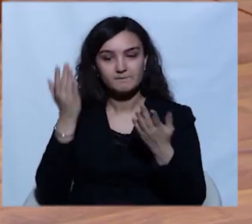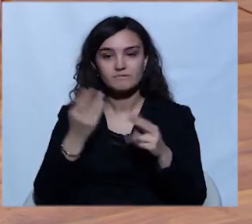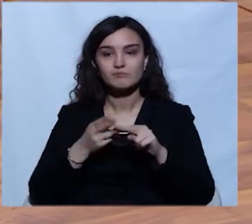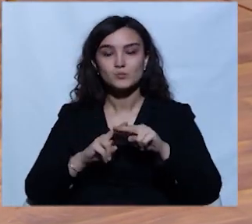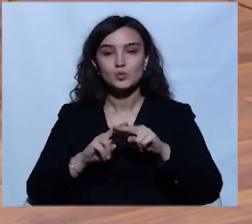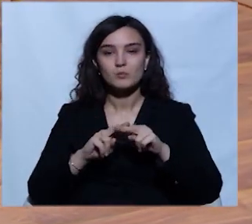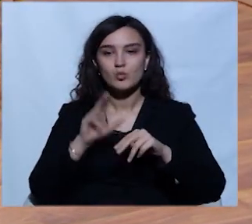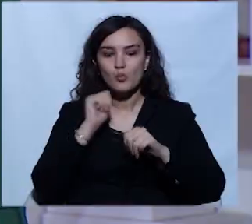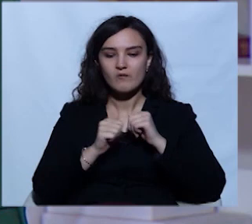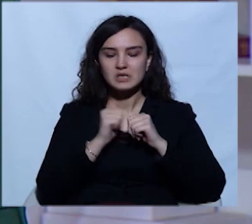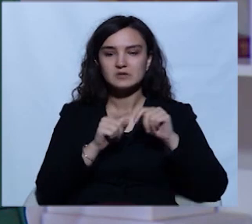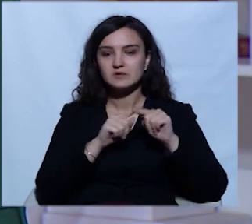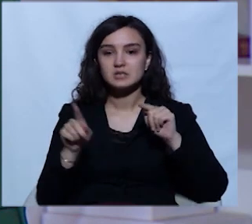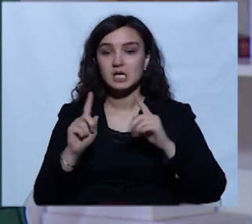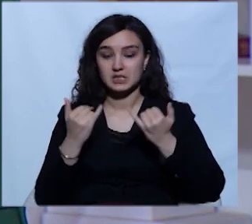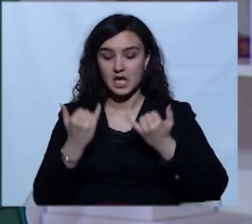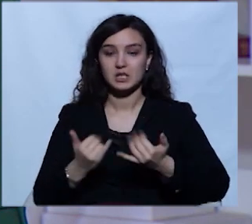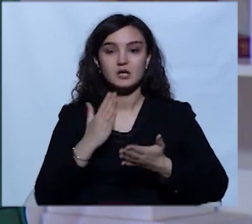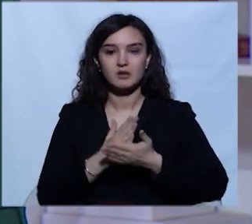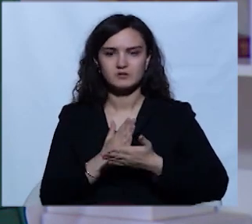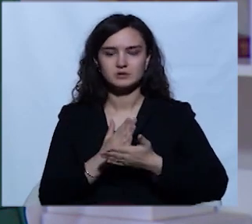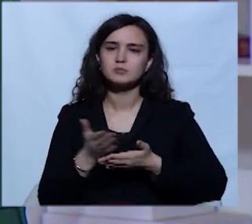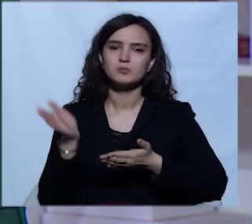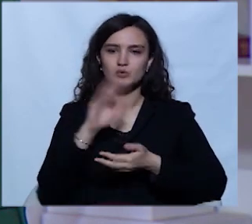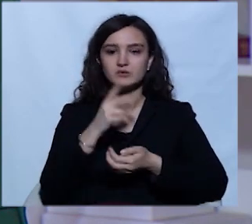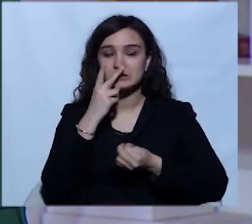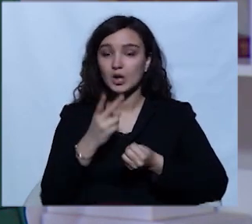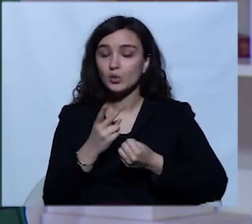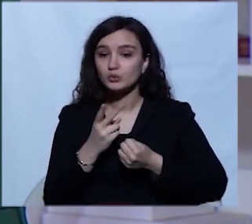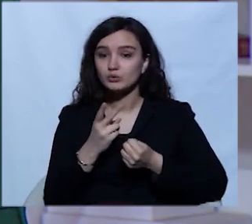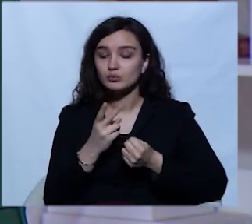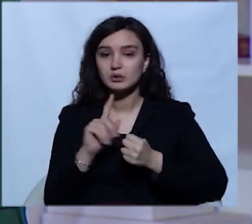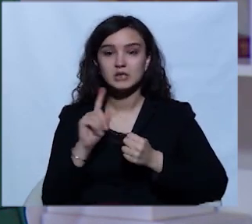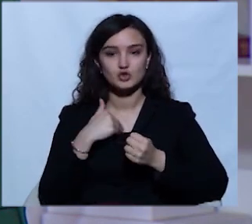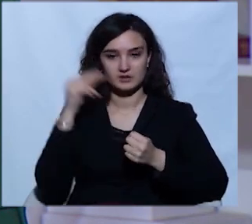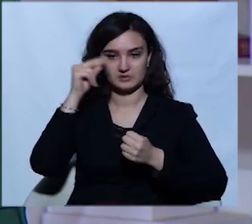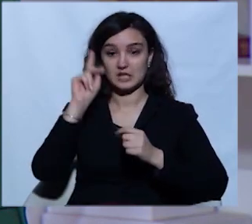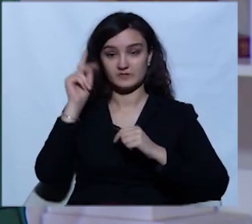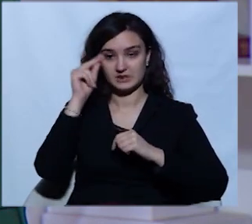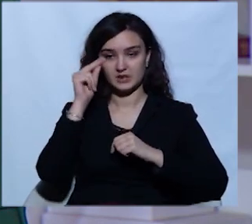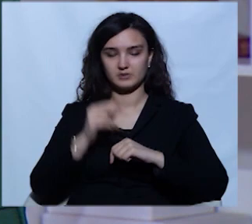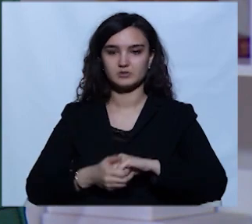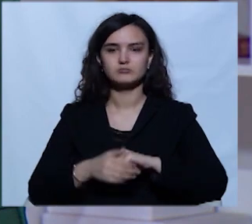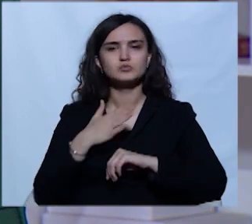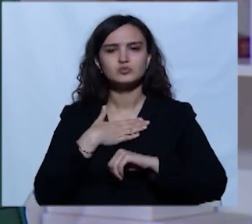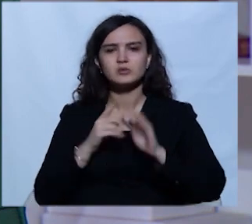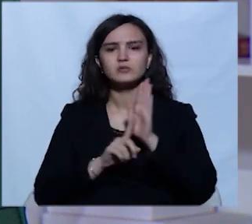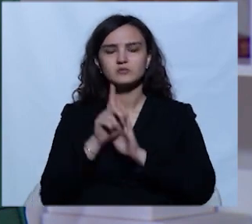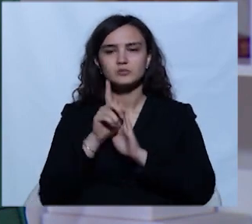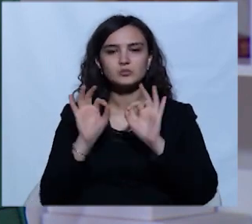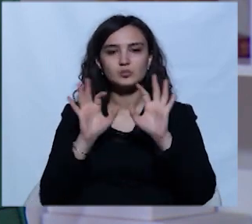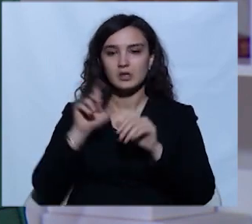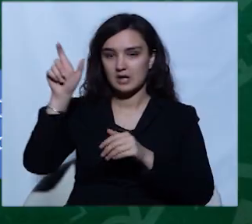the time we have for today. So let's look at what we learned. We started with the